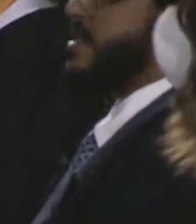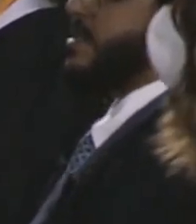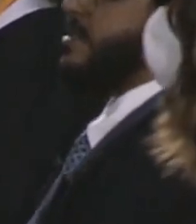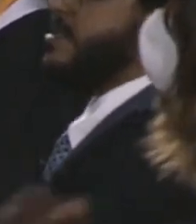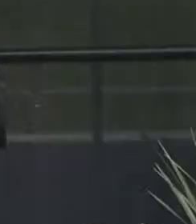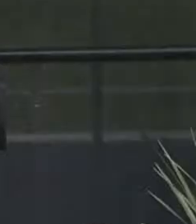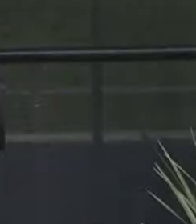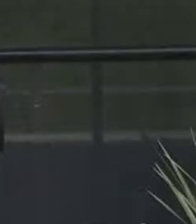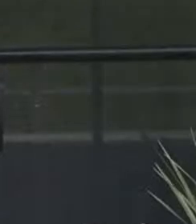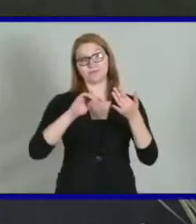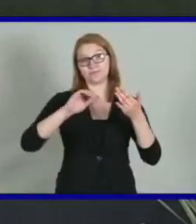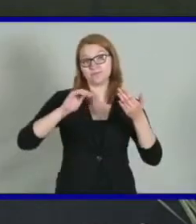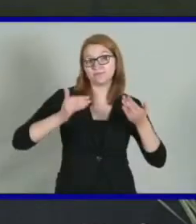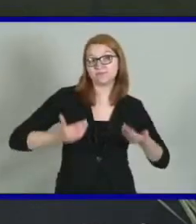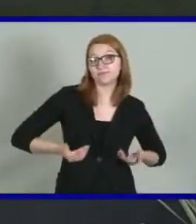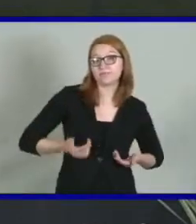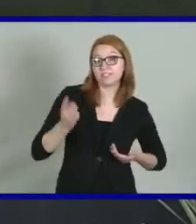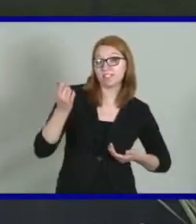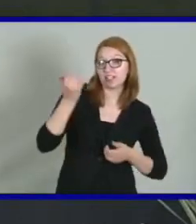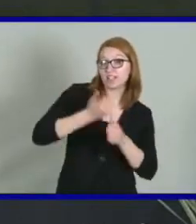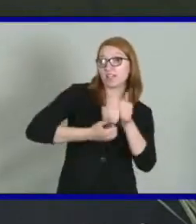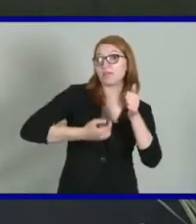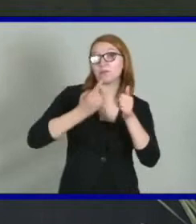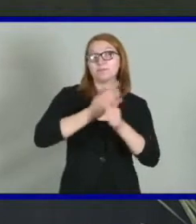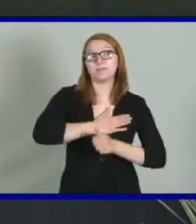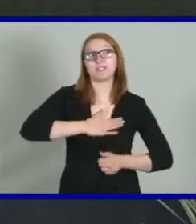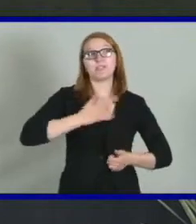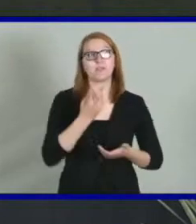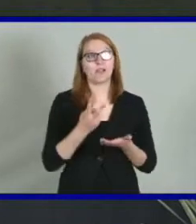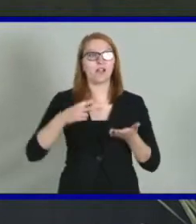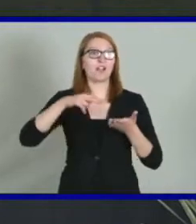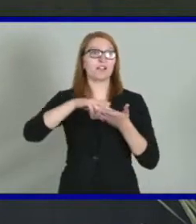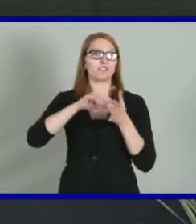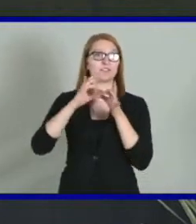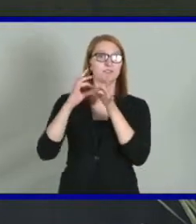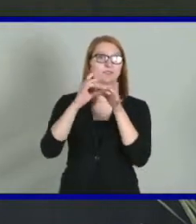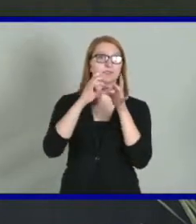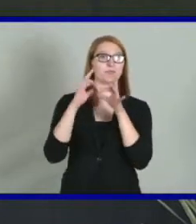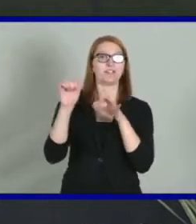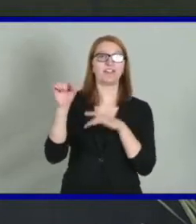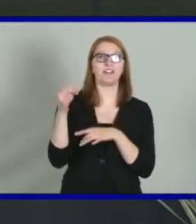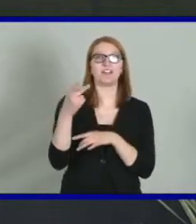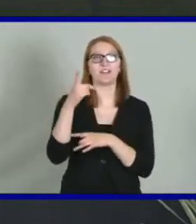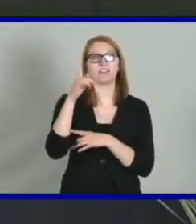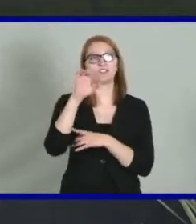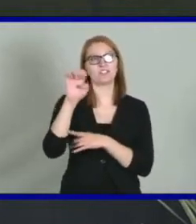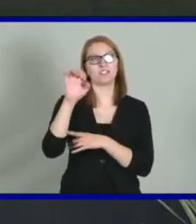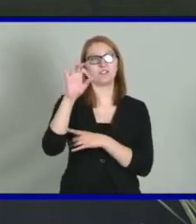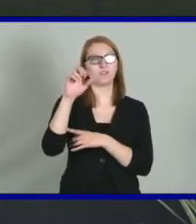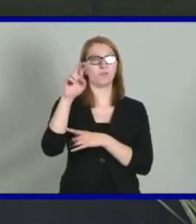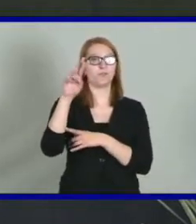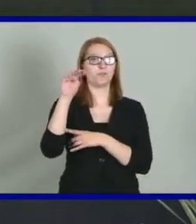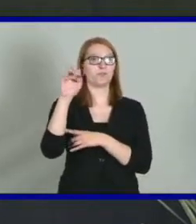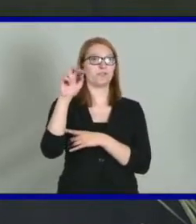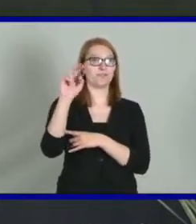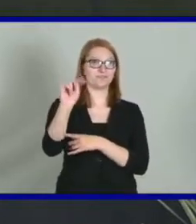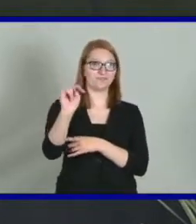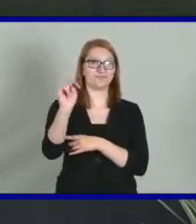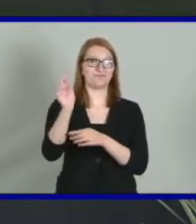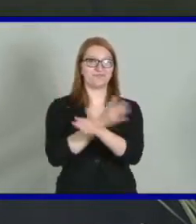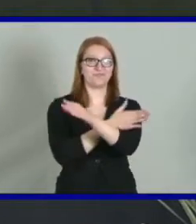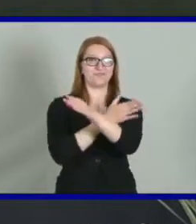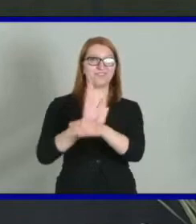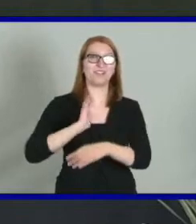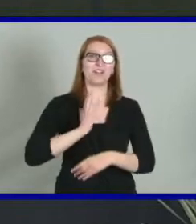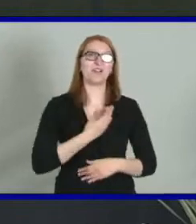I now invite everyone to rise and join Miss Ashley Foreman in the singing of our alma mater. The words